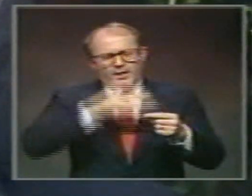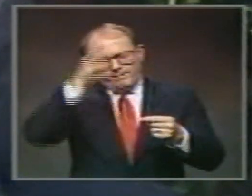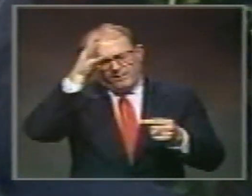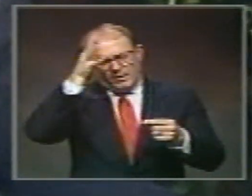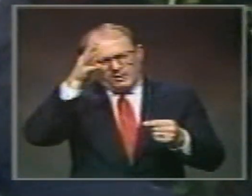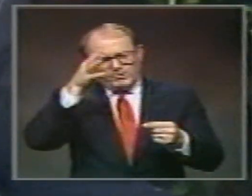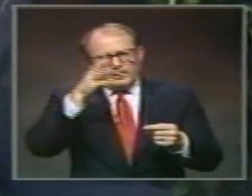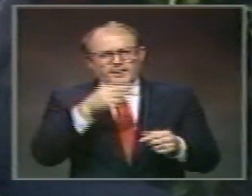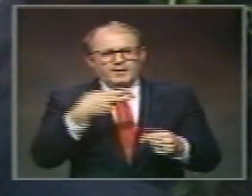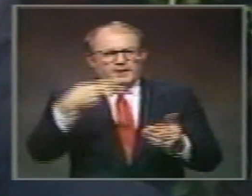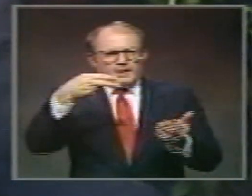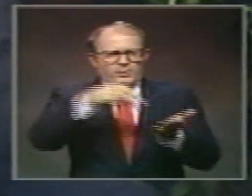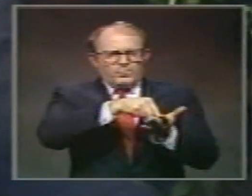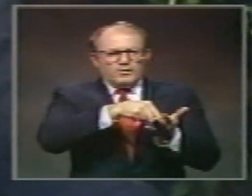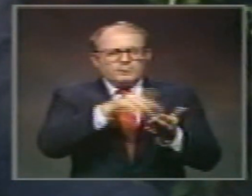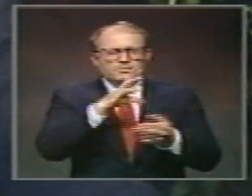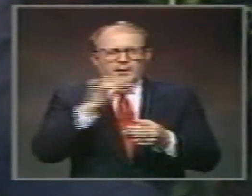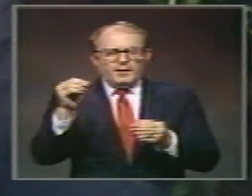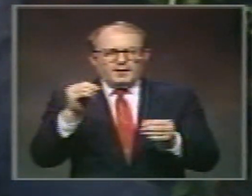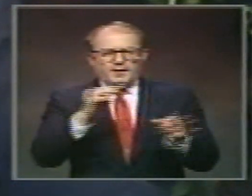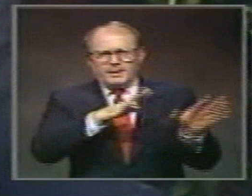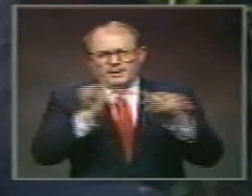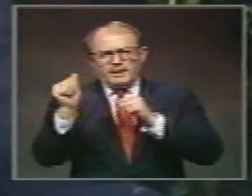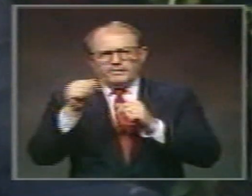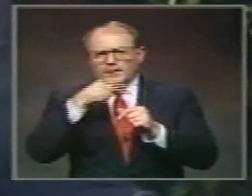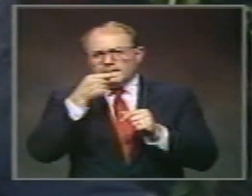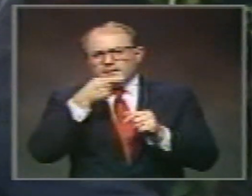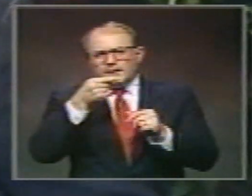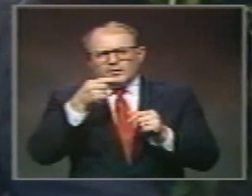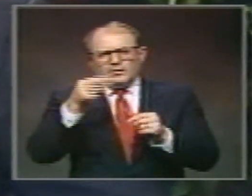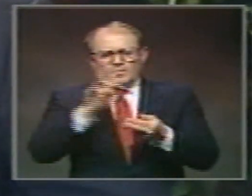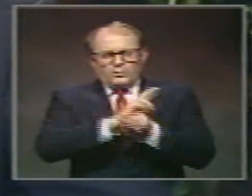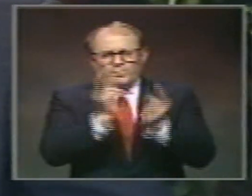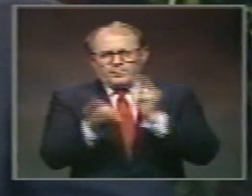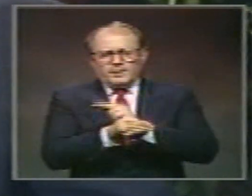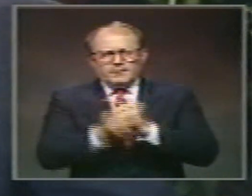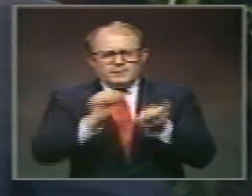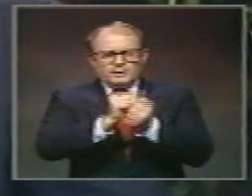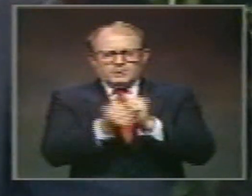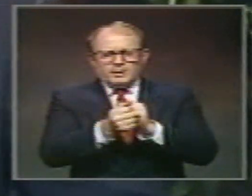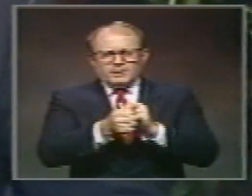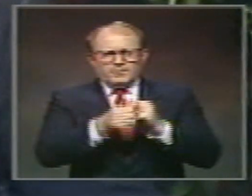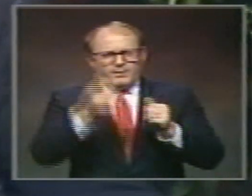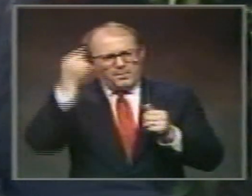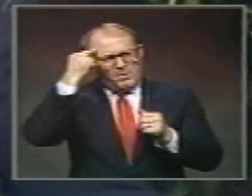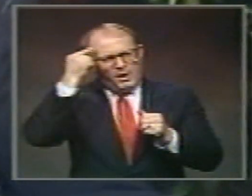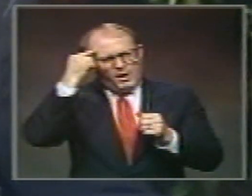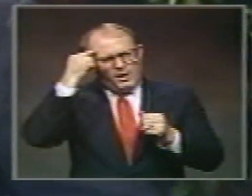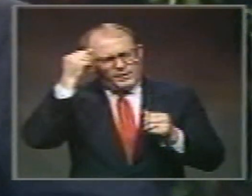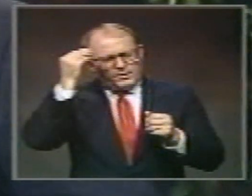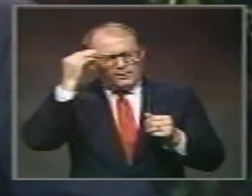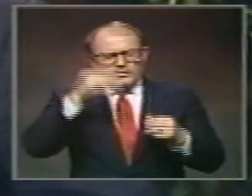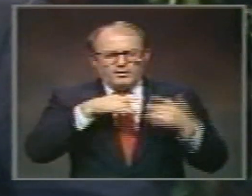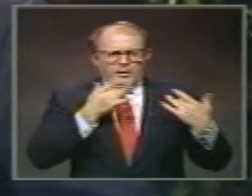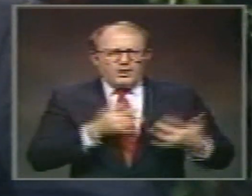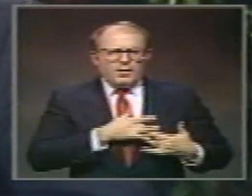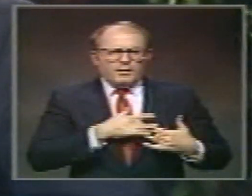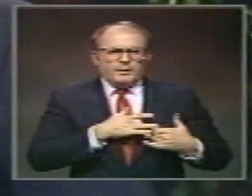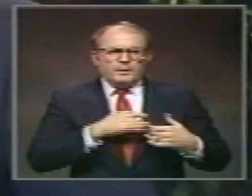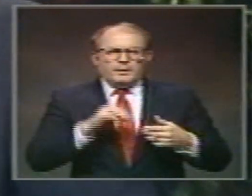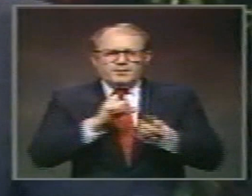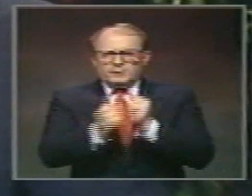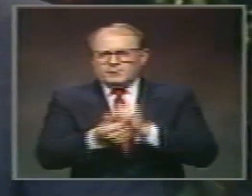he arose and he went and he said. Repentance is a change of the mind or the heart which always results in a change of